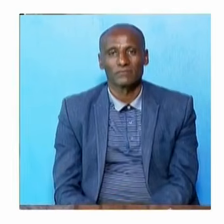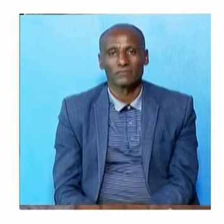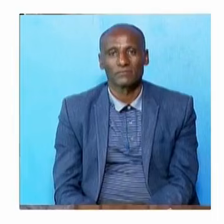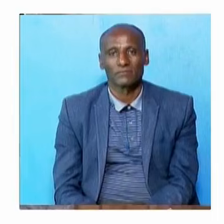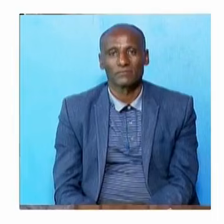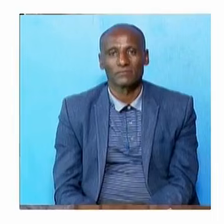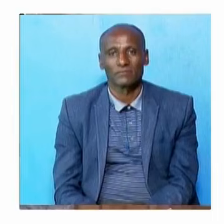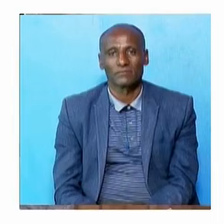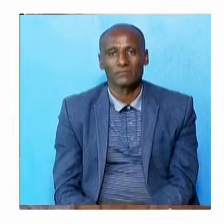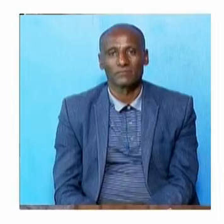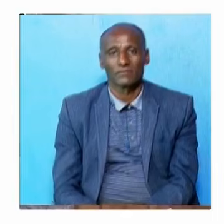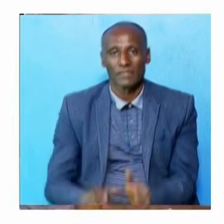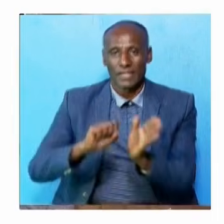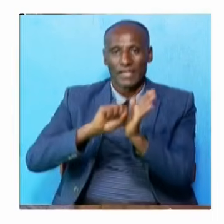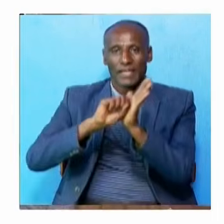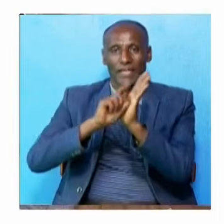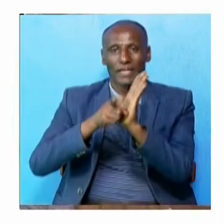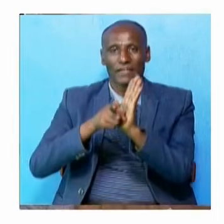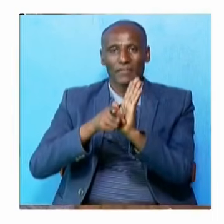Okay. Example.